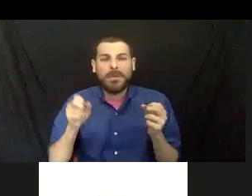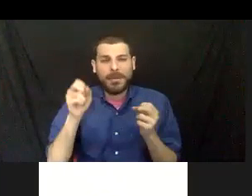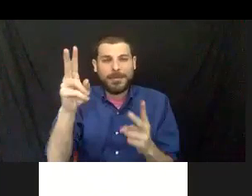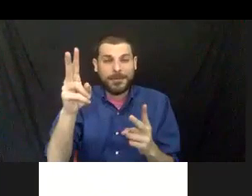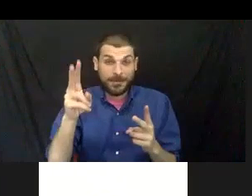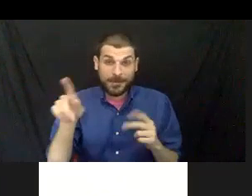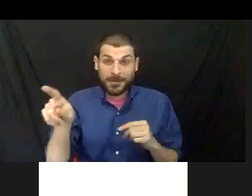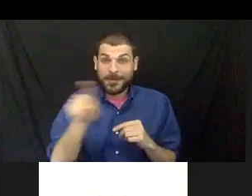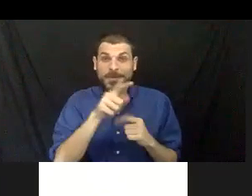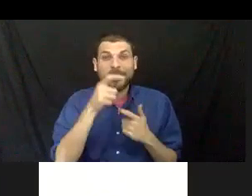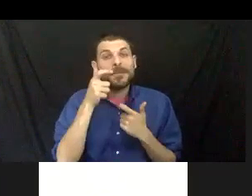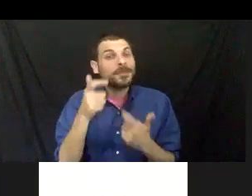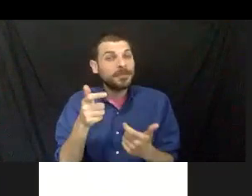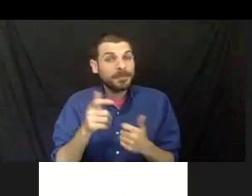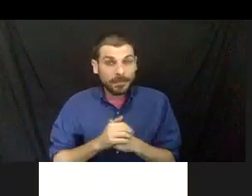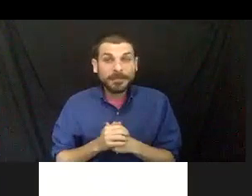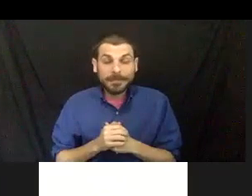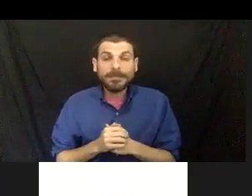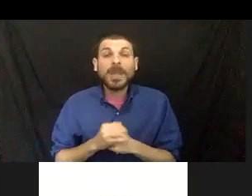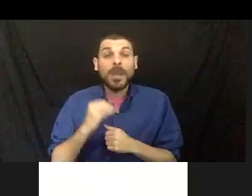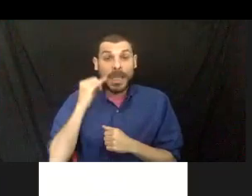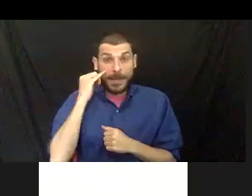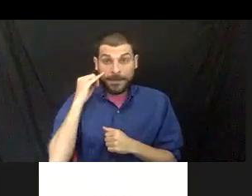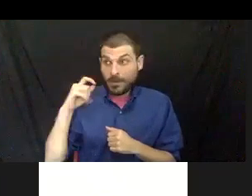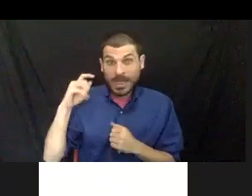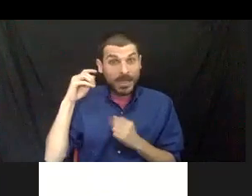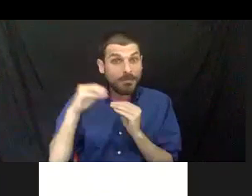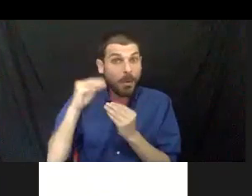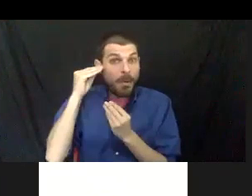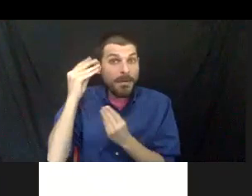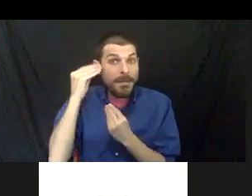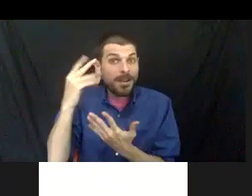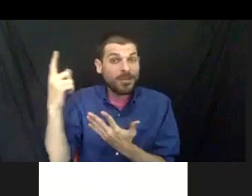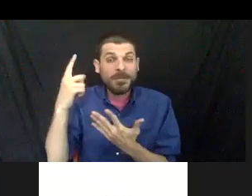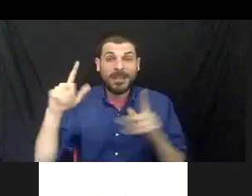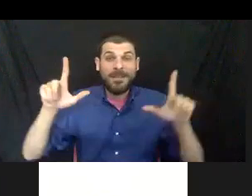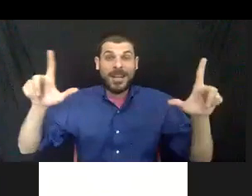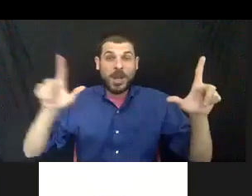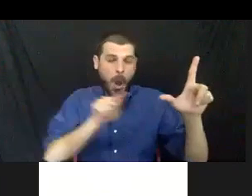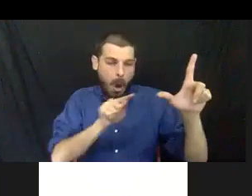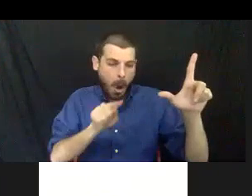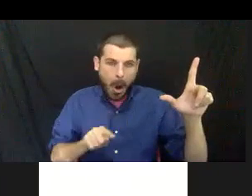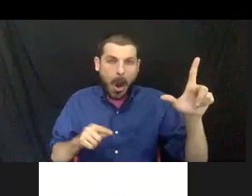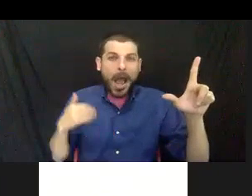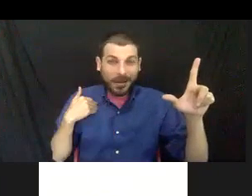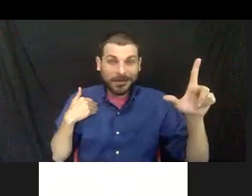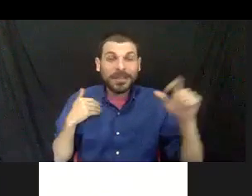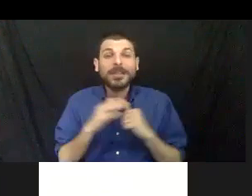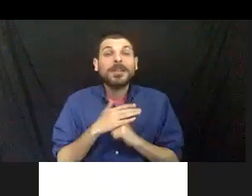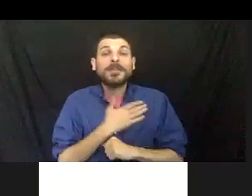if anyone needs these, they will be available. So again, thank you so much, and just keep a lookout